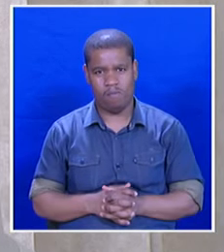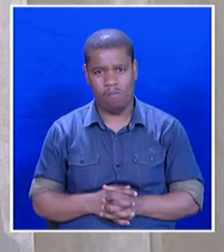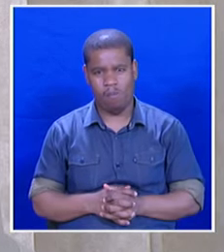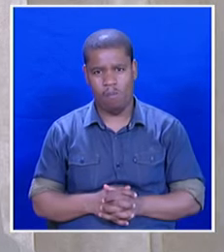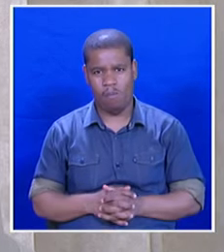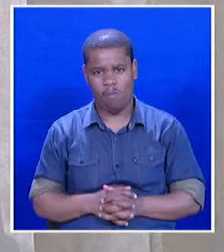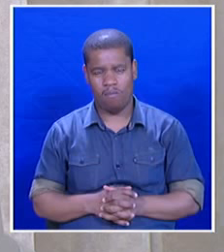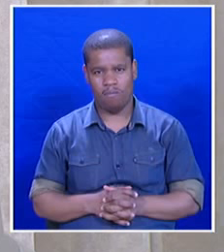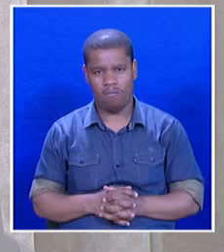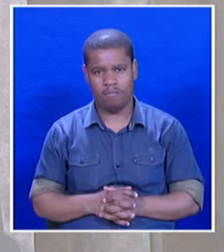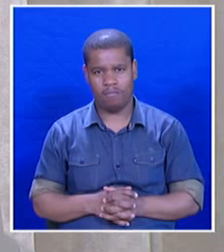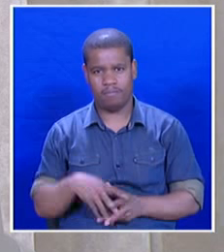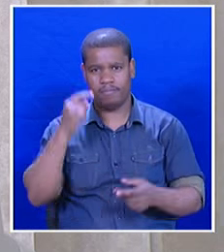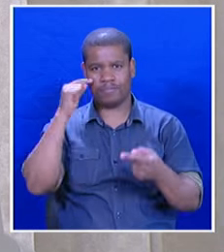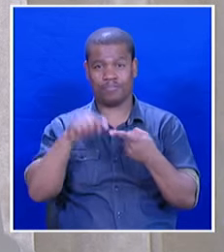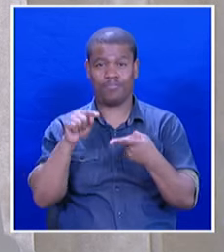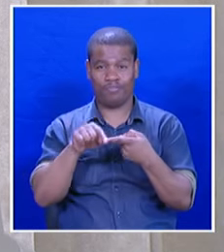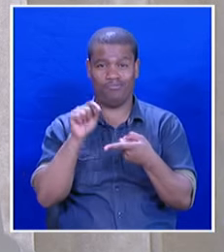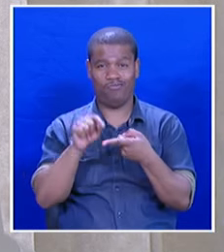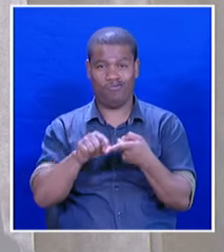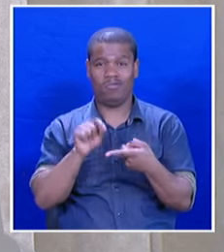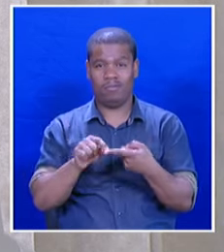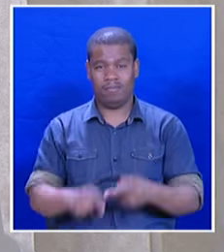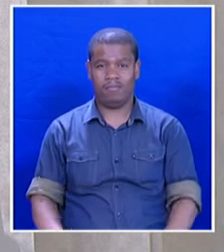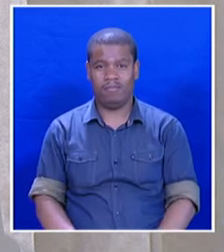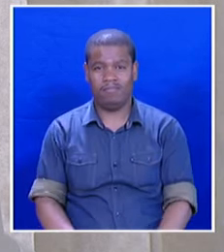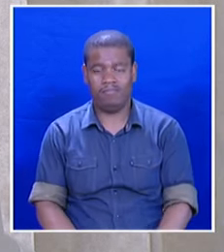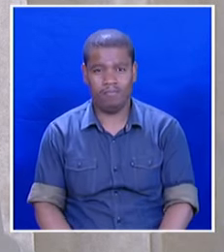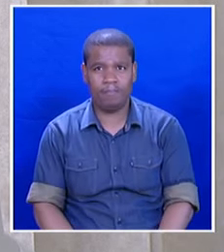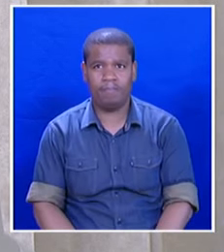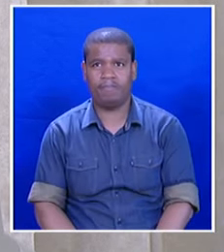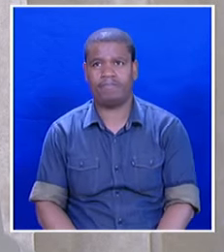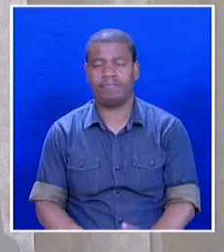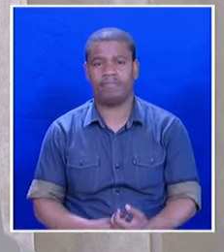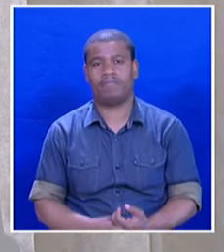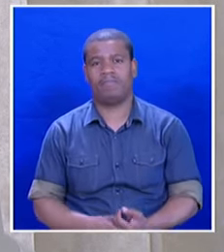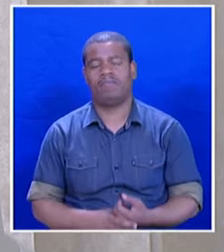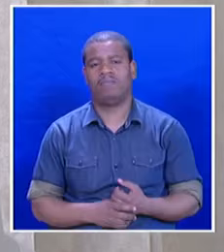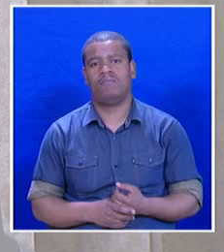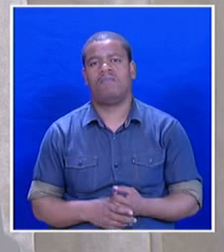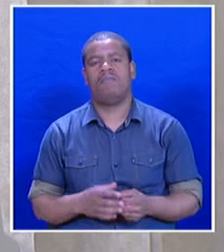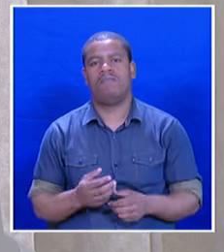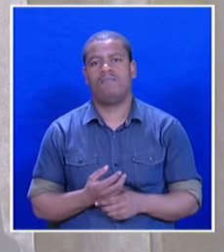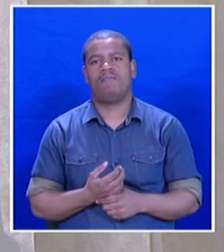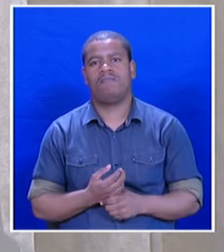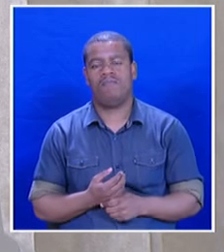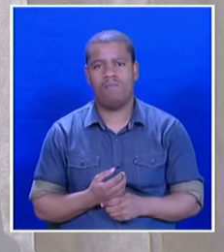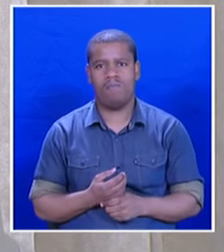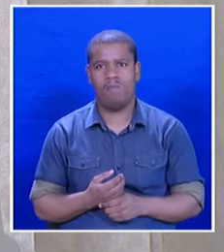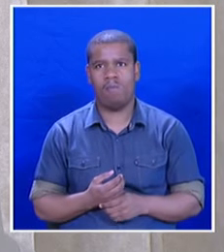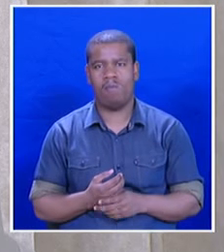3,000 megawatts of gas-fired power stations. Now, the other issue that we needed to address, which the